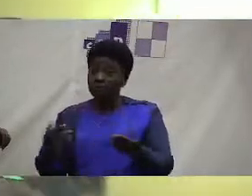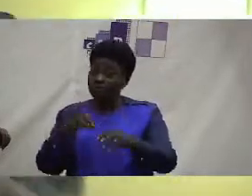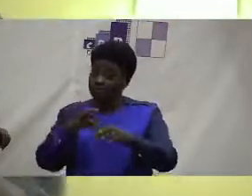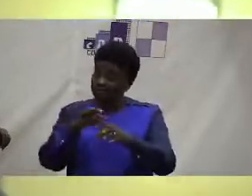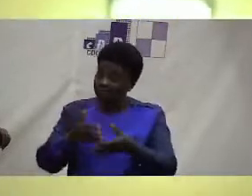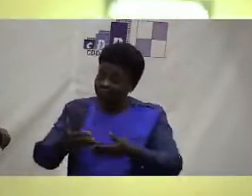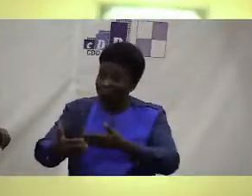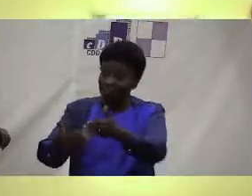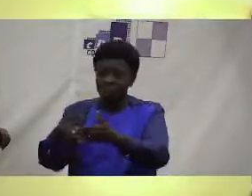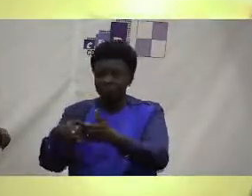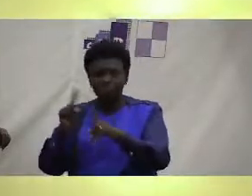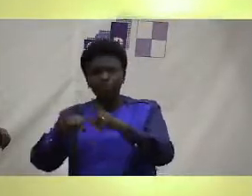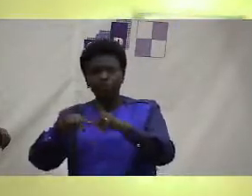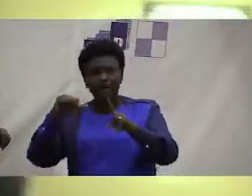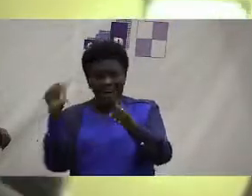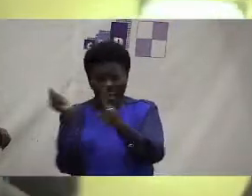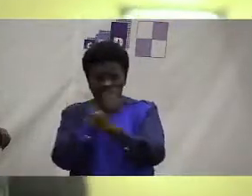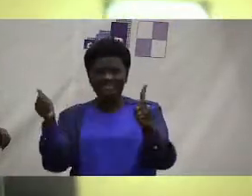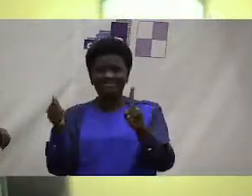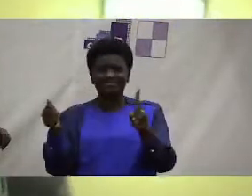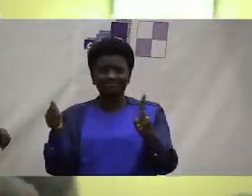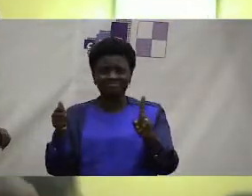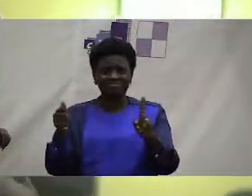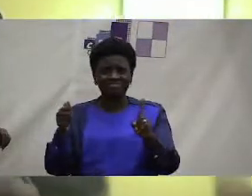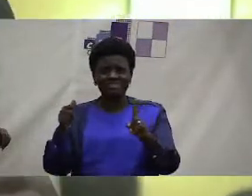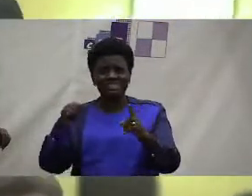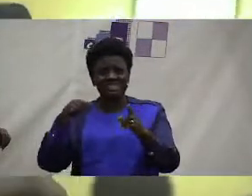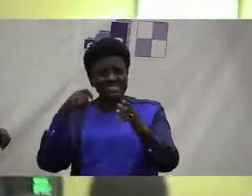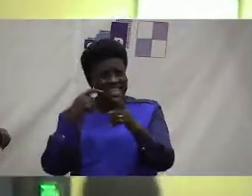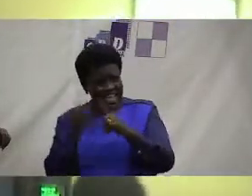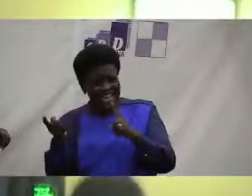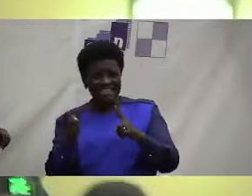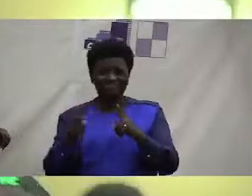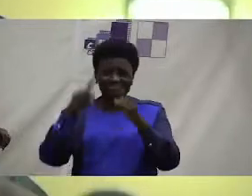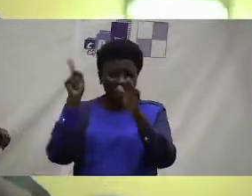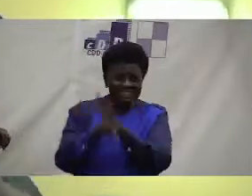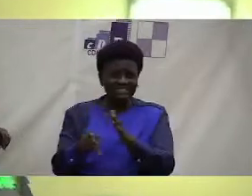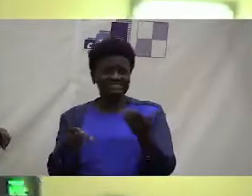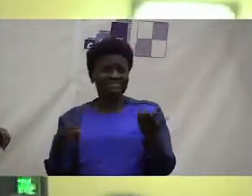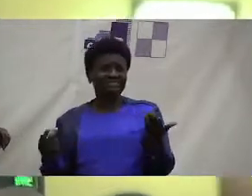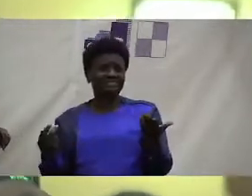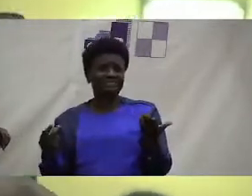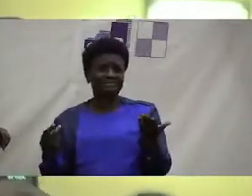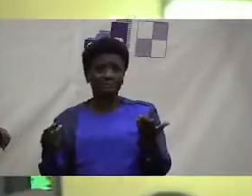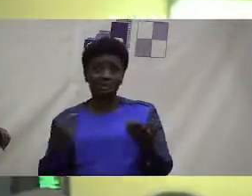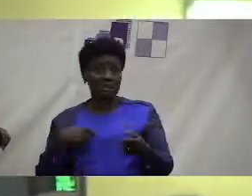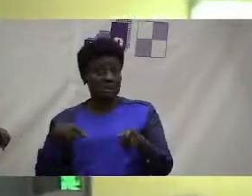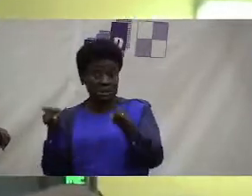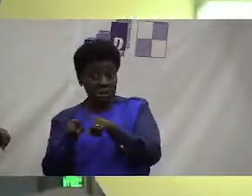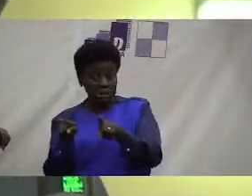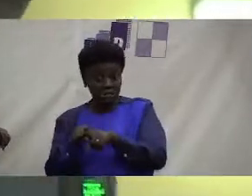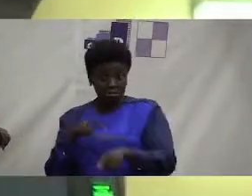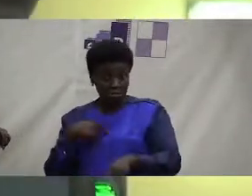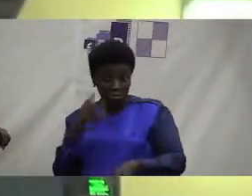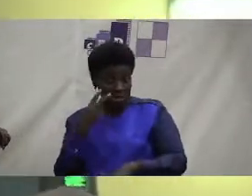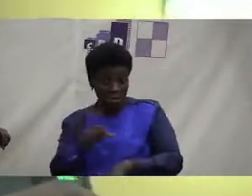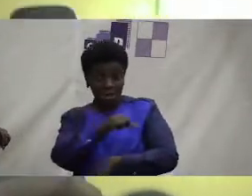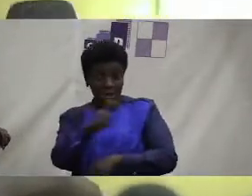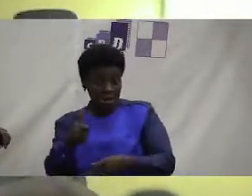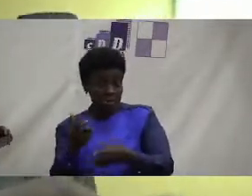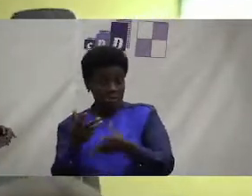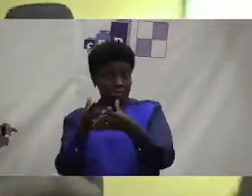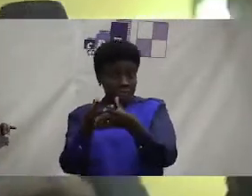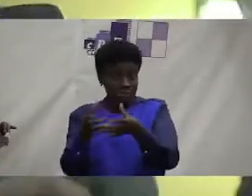People were being brutalized, people were being tortured, people were being killed. Again, we didn't see any significant